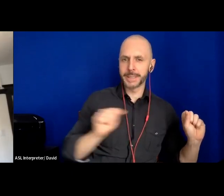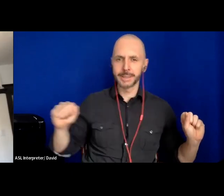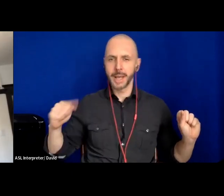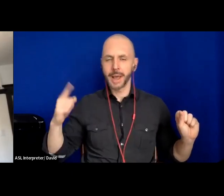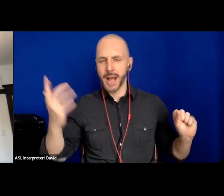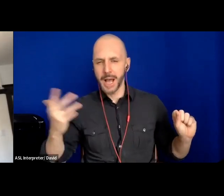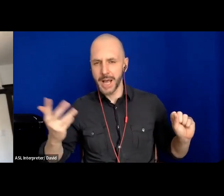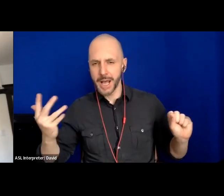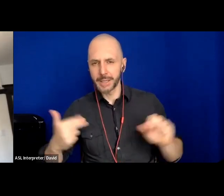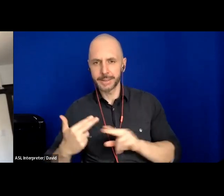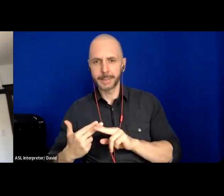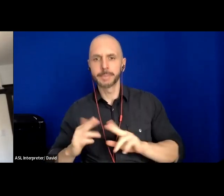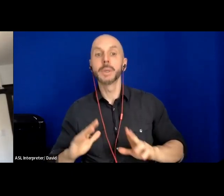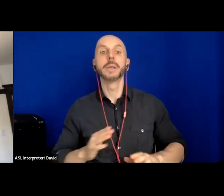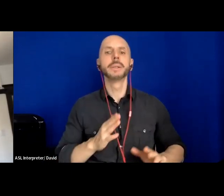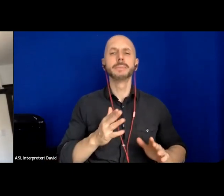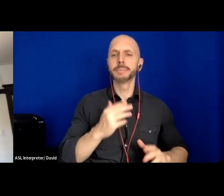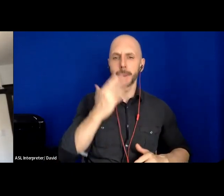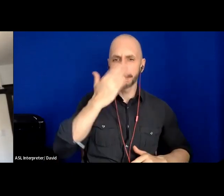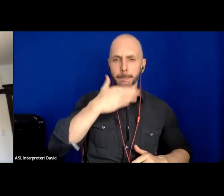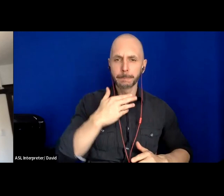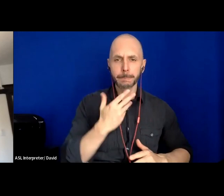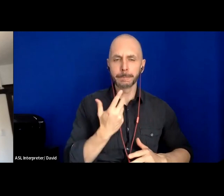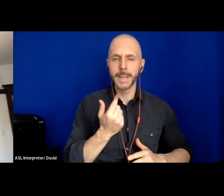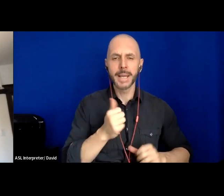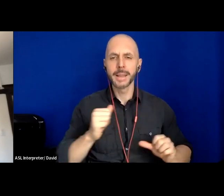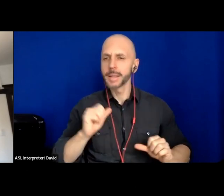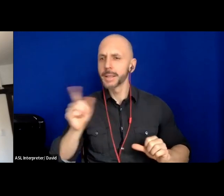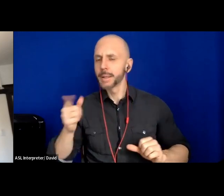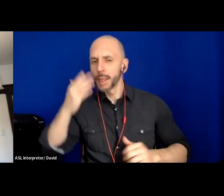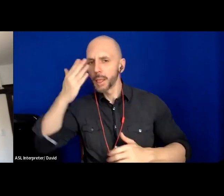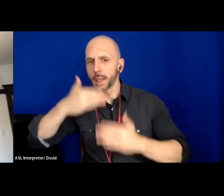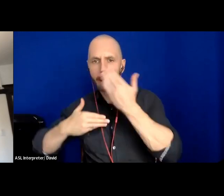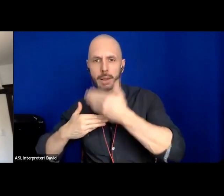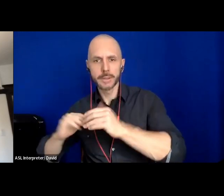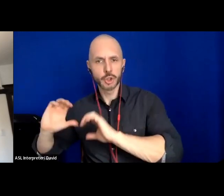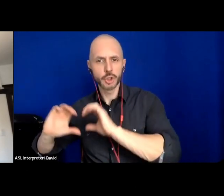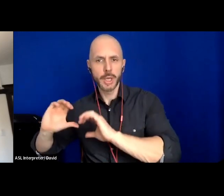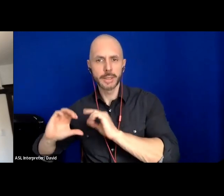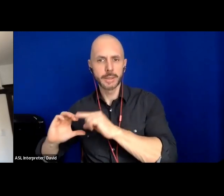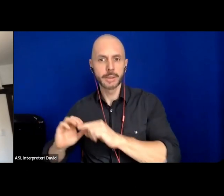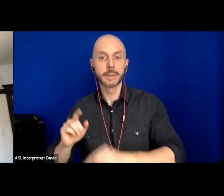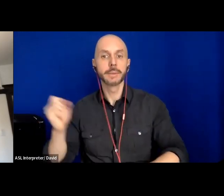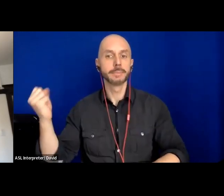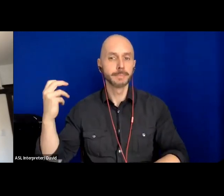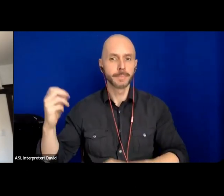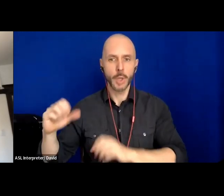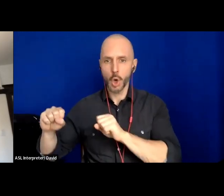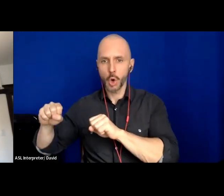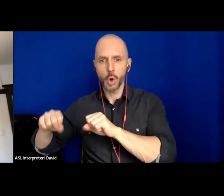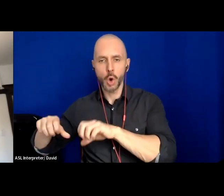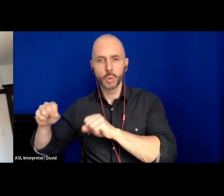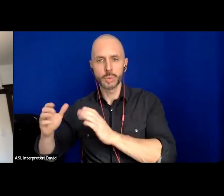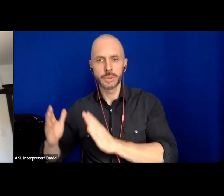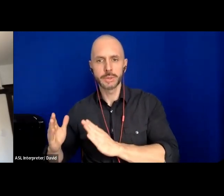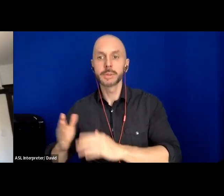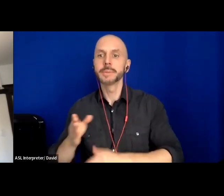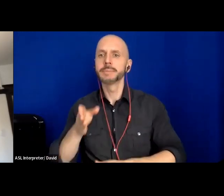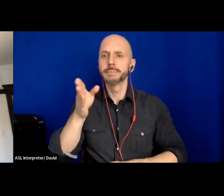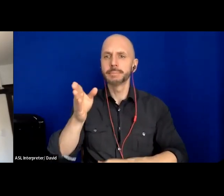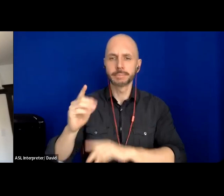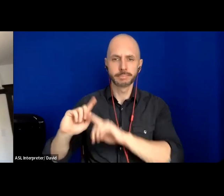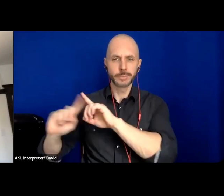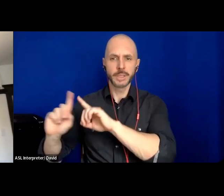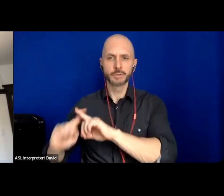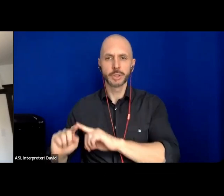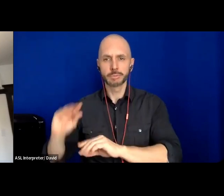knowing a little bit of, aspects of this part of Canada's history, or in some cases, none at all.